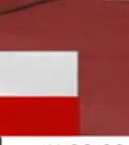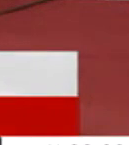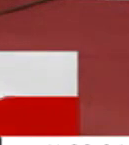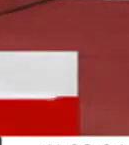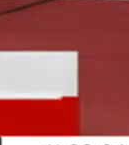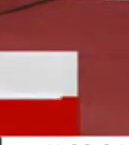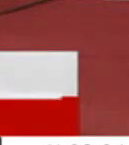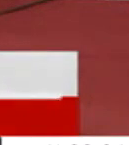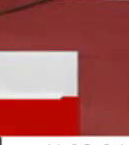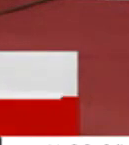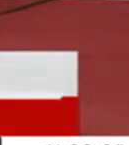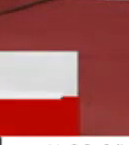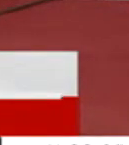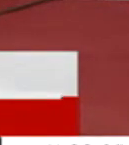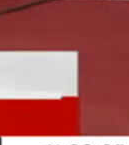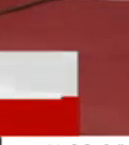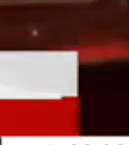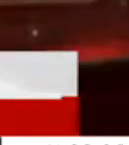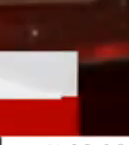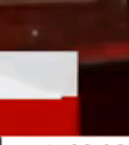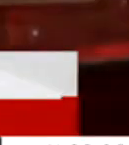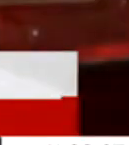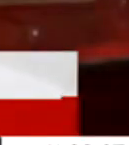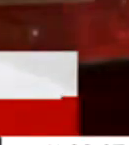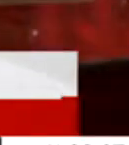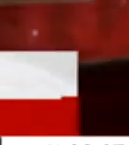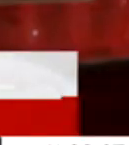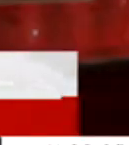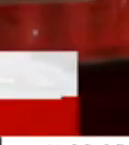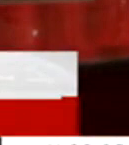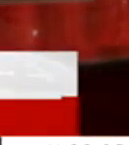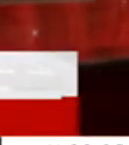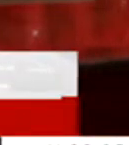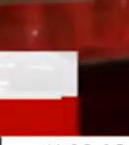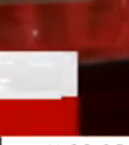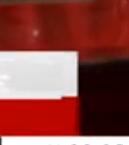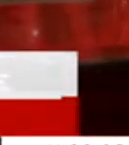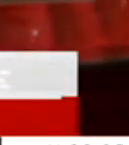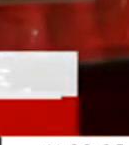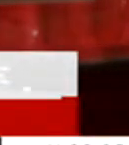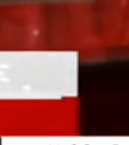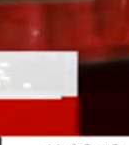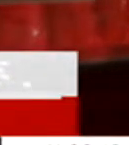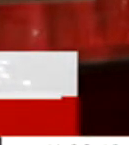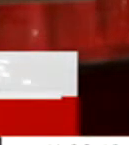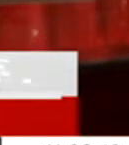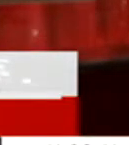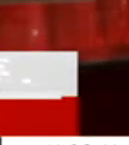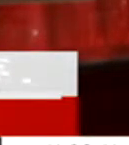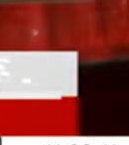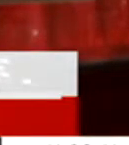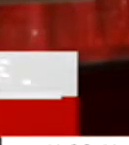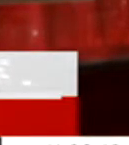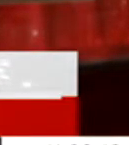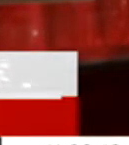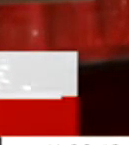5, 4, 3. Queen E2. And, okay. This is like, to be fun. And you know, the Chess Africa president is here. He's the